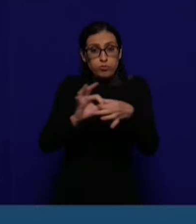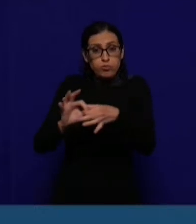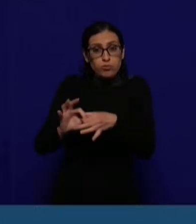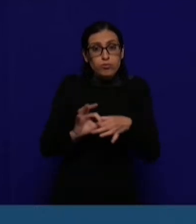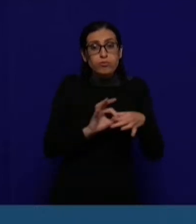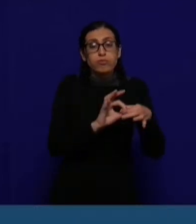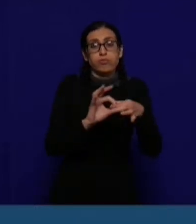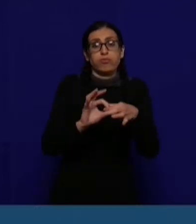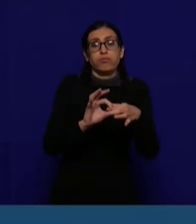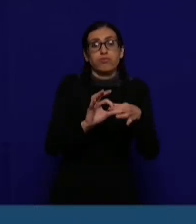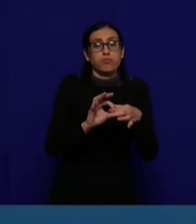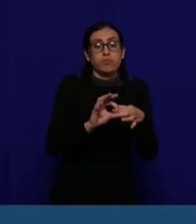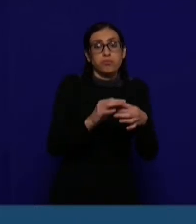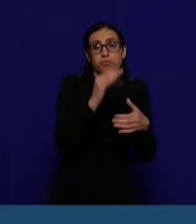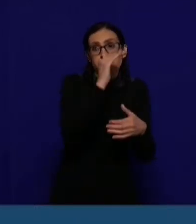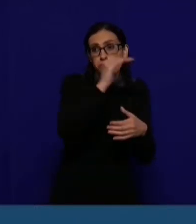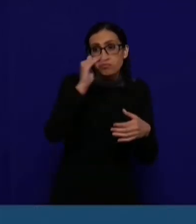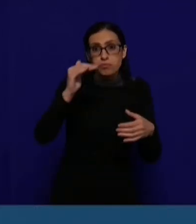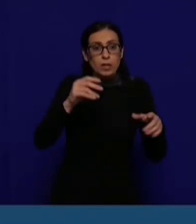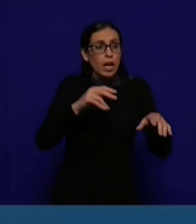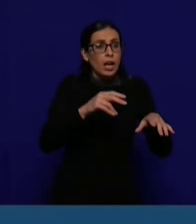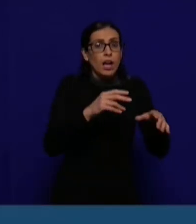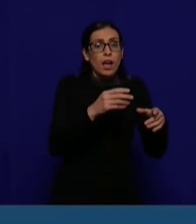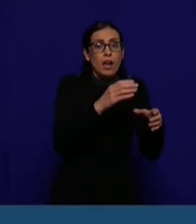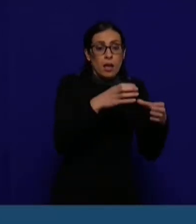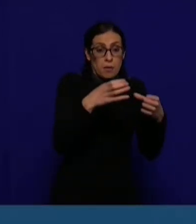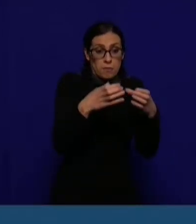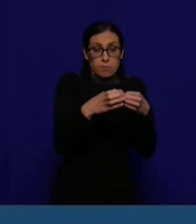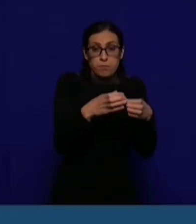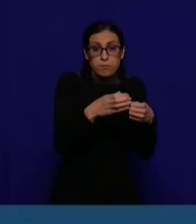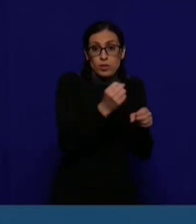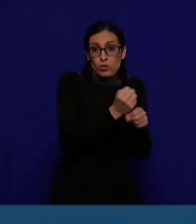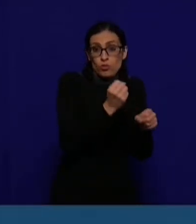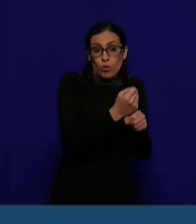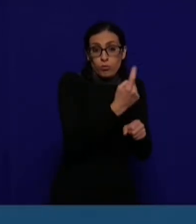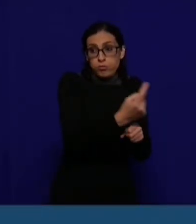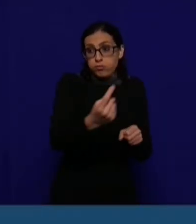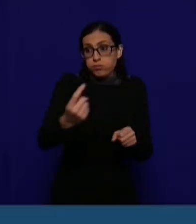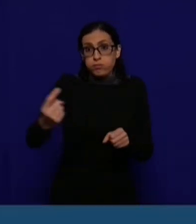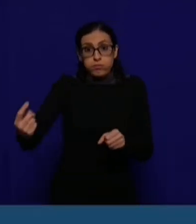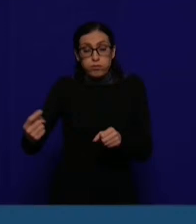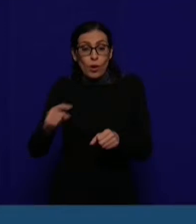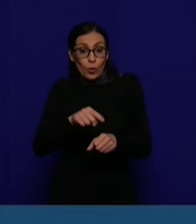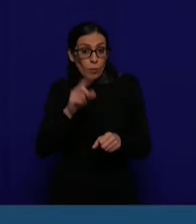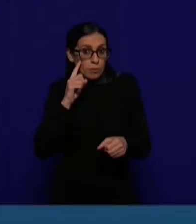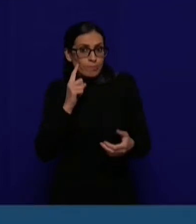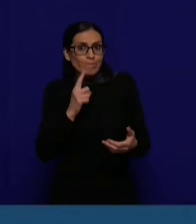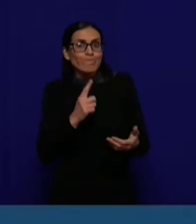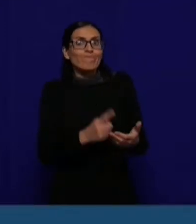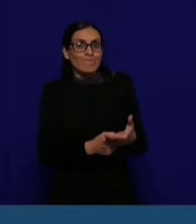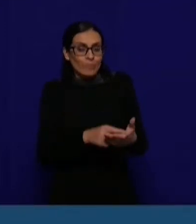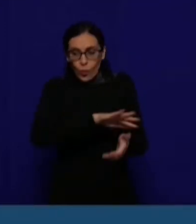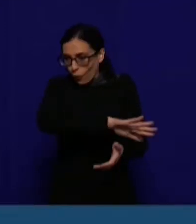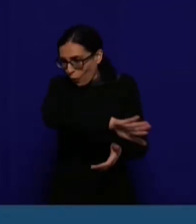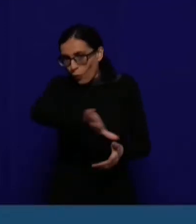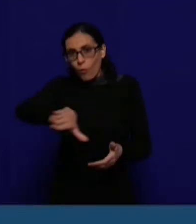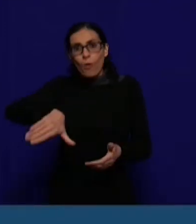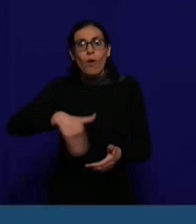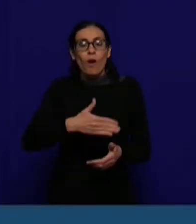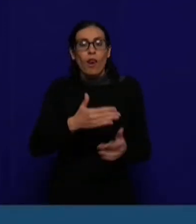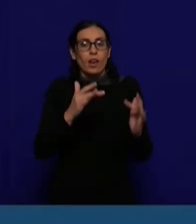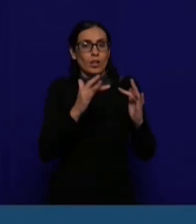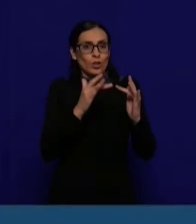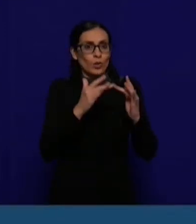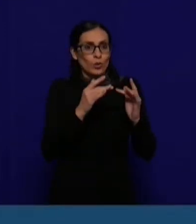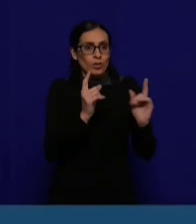kienu relatati ma' workplace individwali u hemmhekk dan ġie investigat immedjatament u l-persuni kollha li kienu qegħdin f'kuntatti